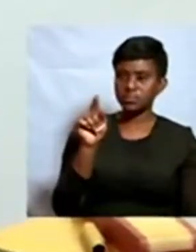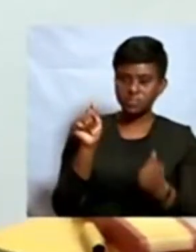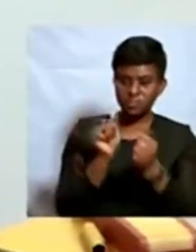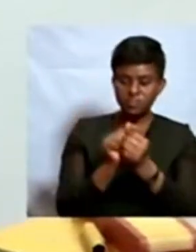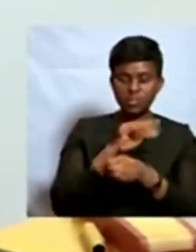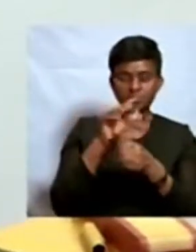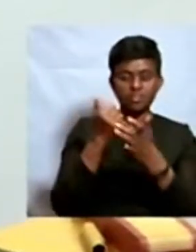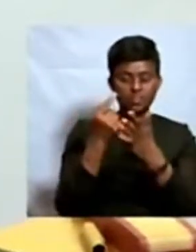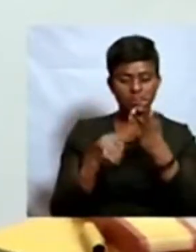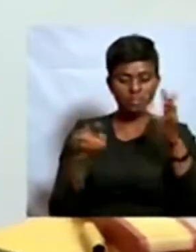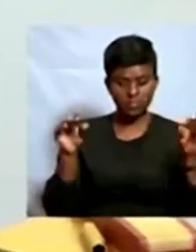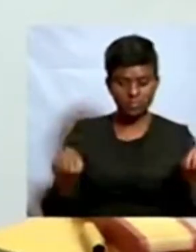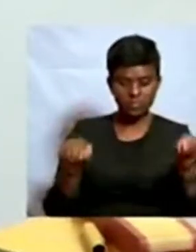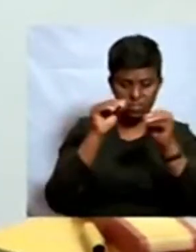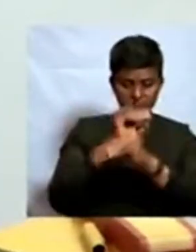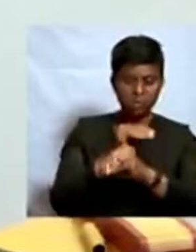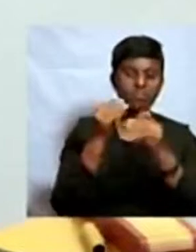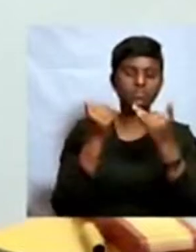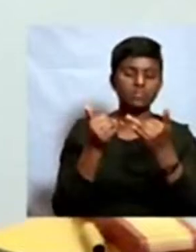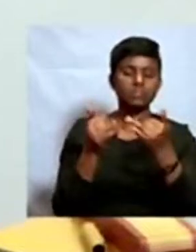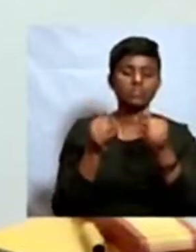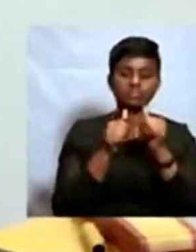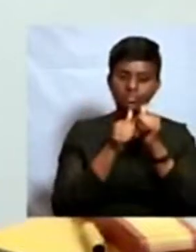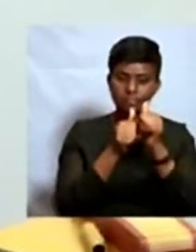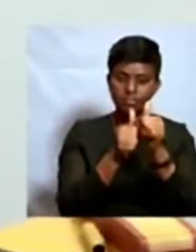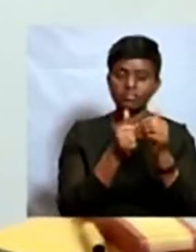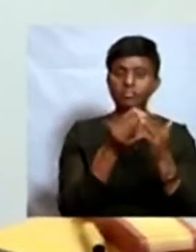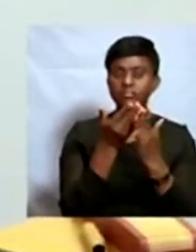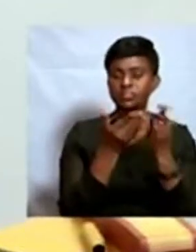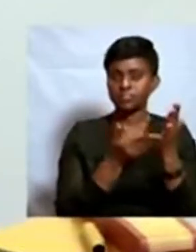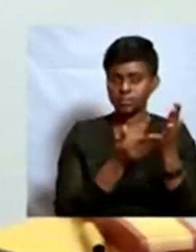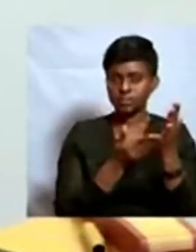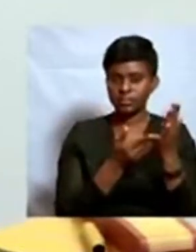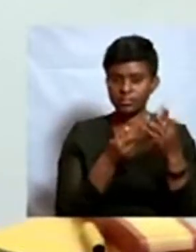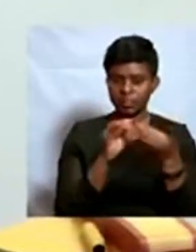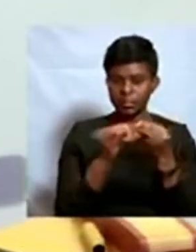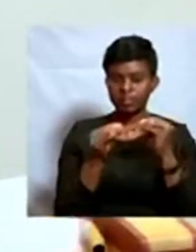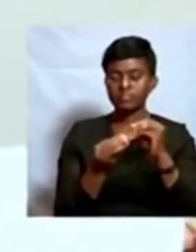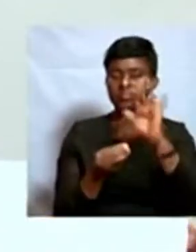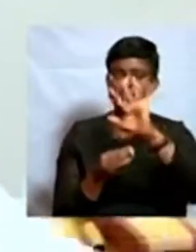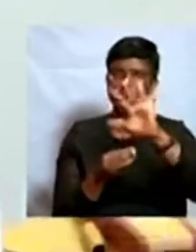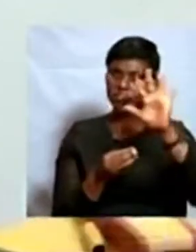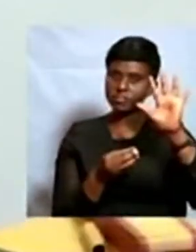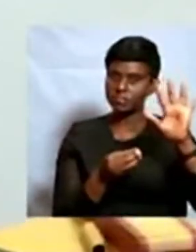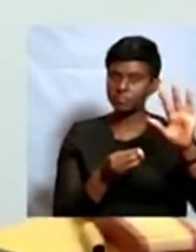the substitution, therefore, of the following. Section 55.